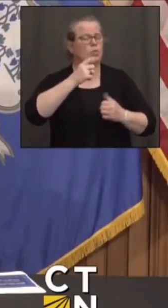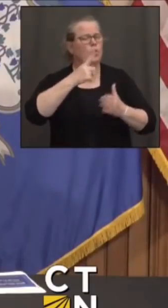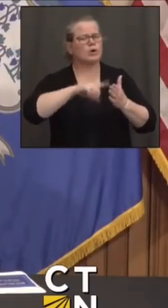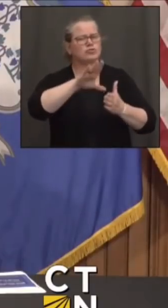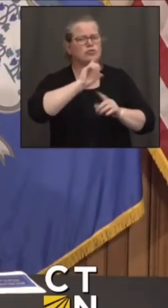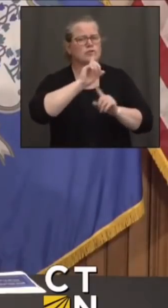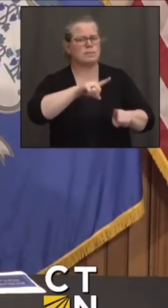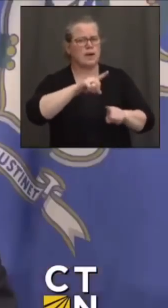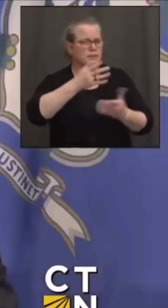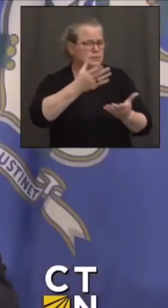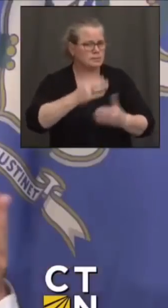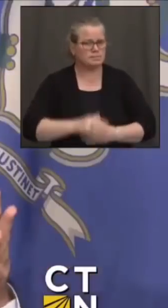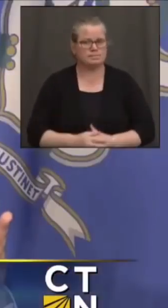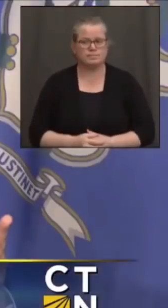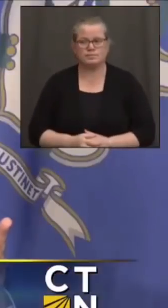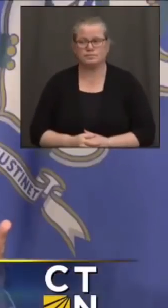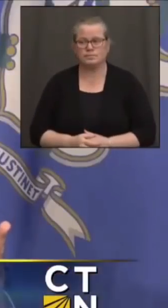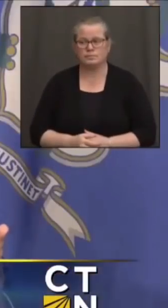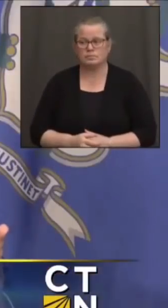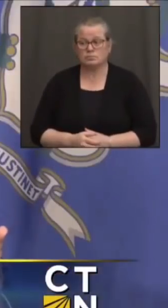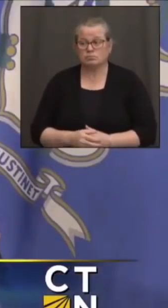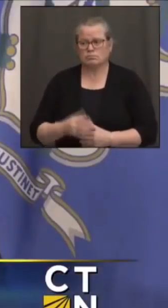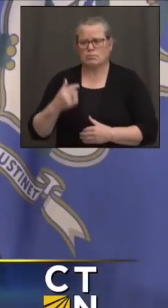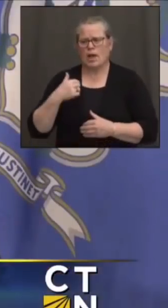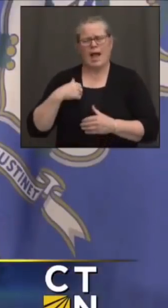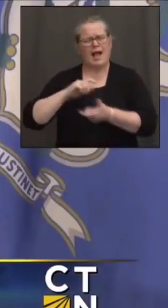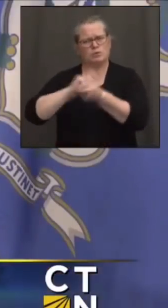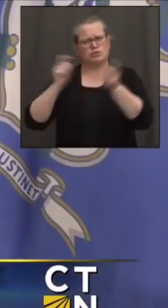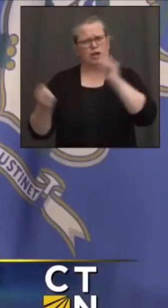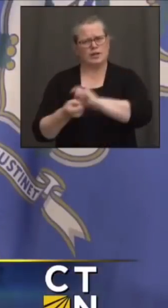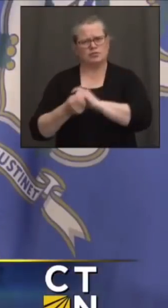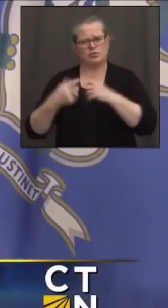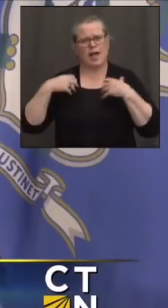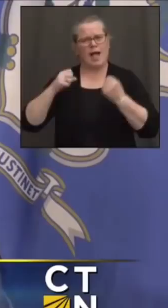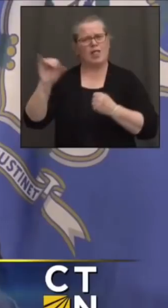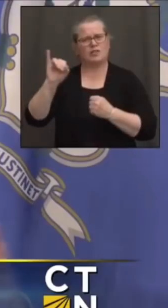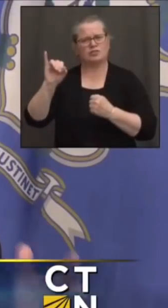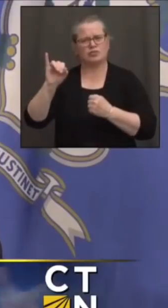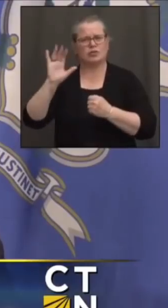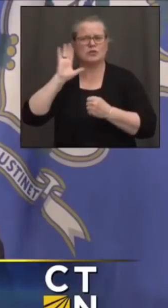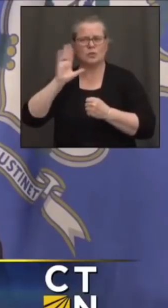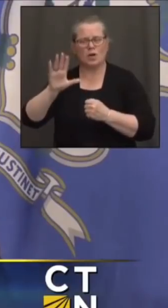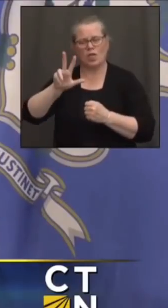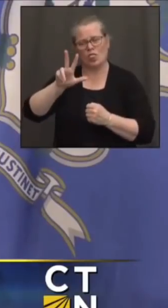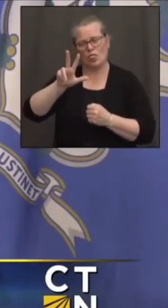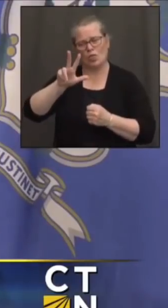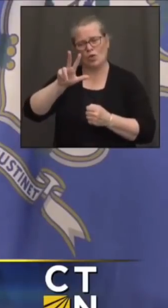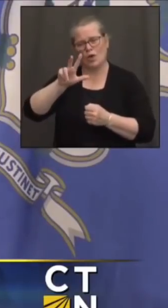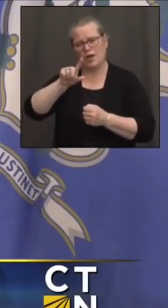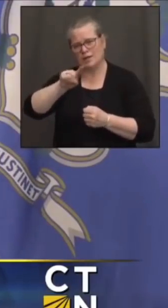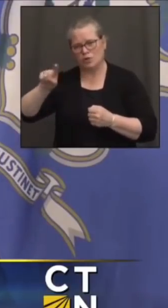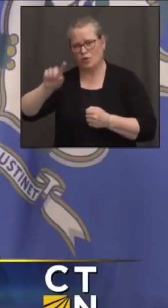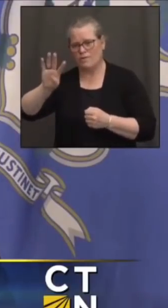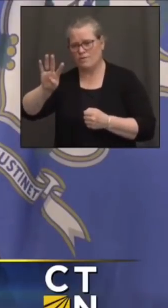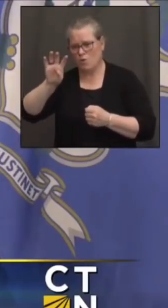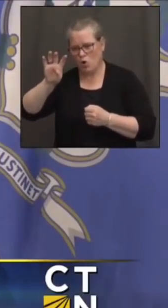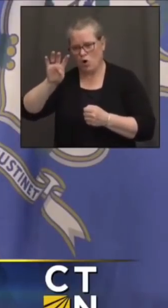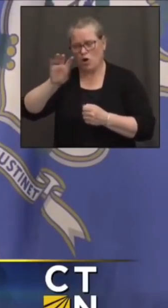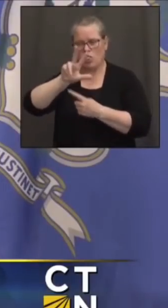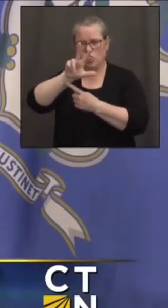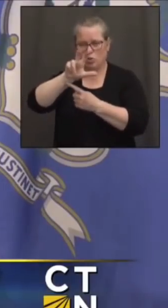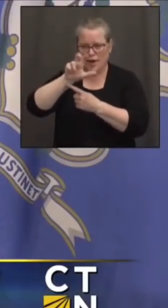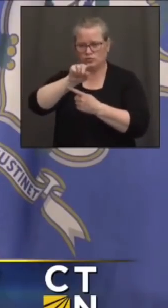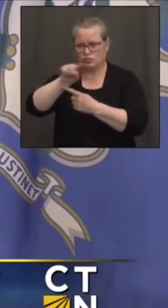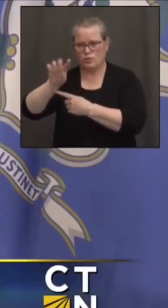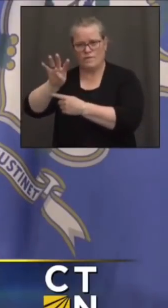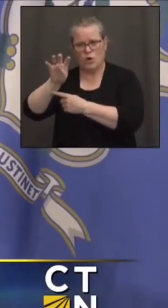that, Eliza. Health insurance is going to get a $300 or $400 million tax cut from the federal government, and we're